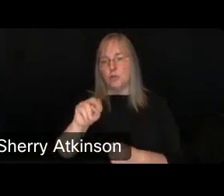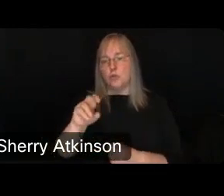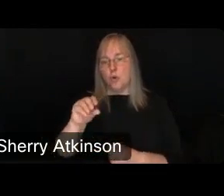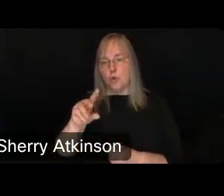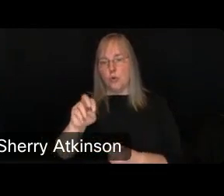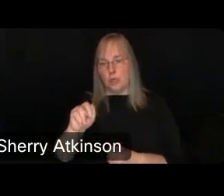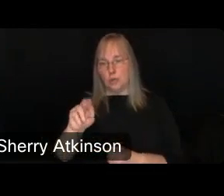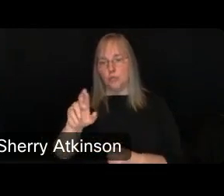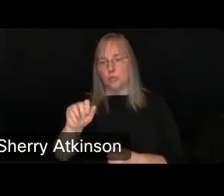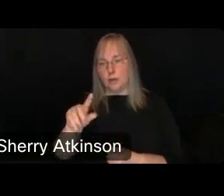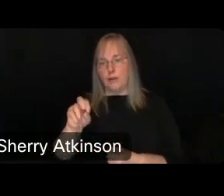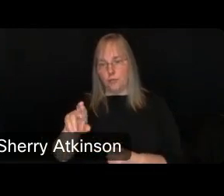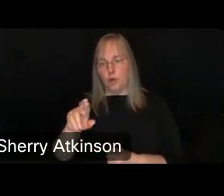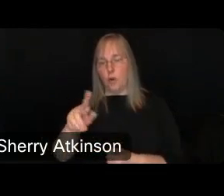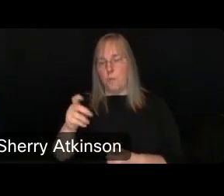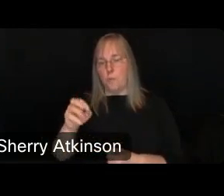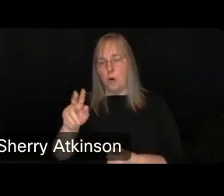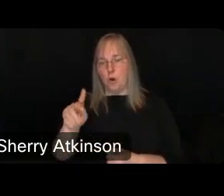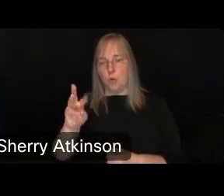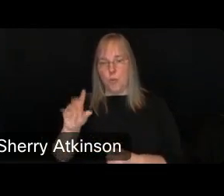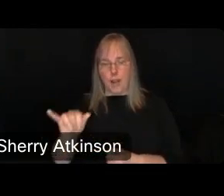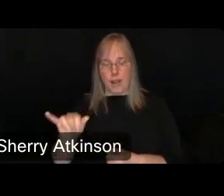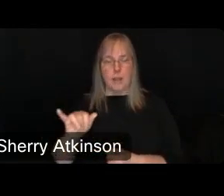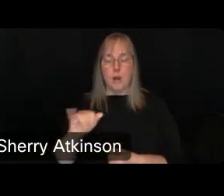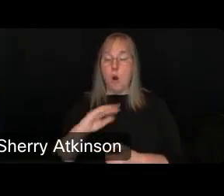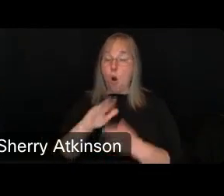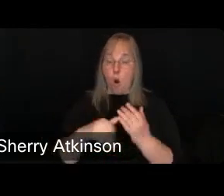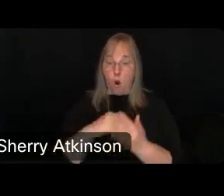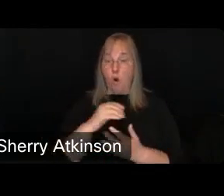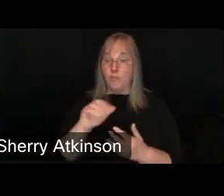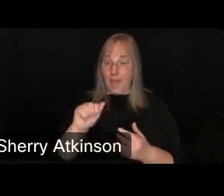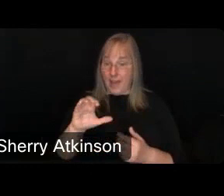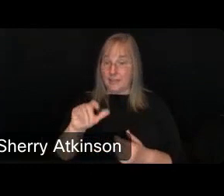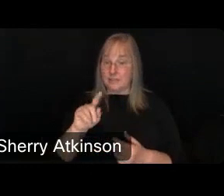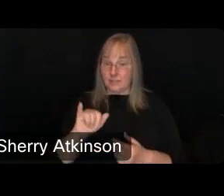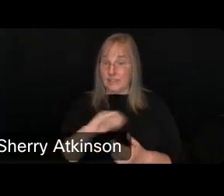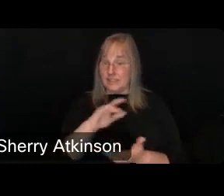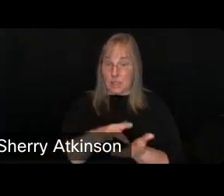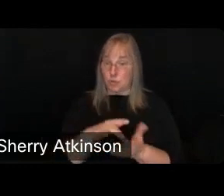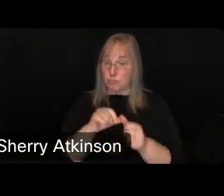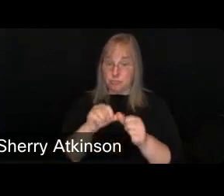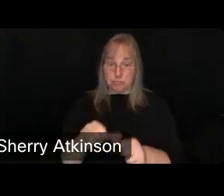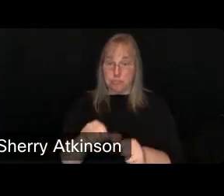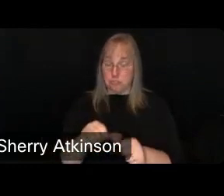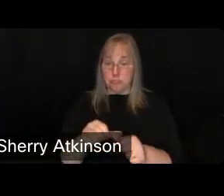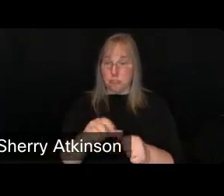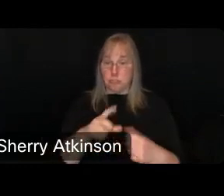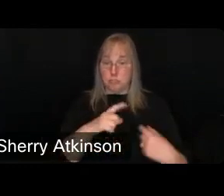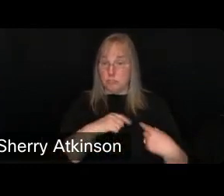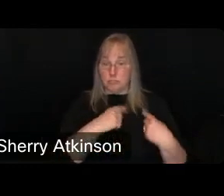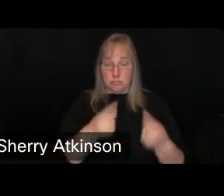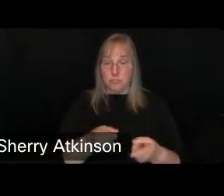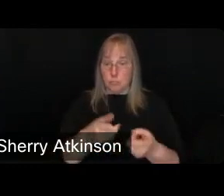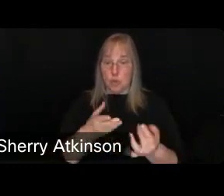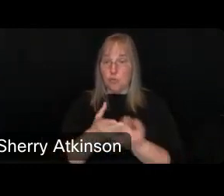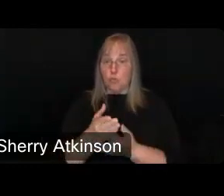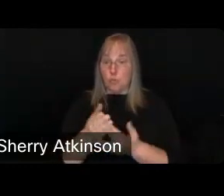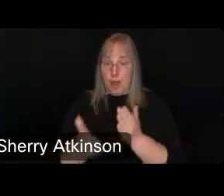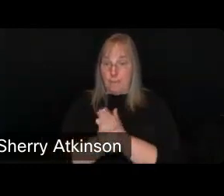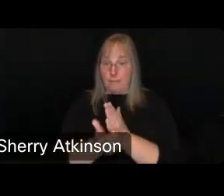centers, all of the activity centers remained intact through the the amendment process.